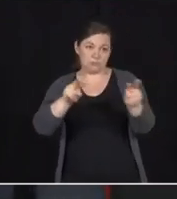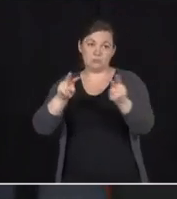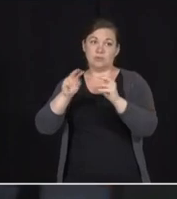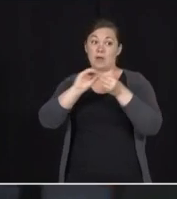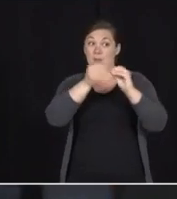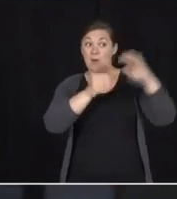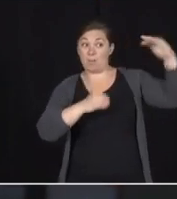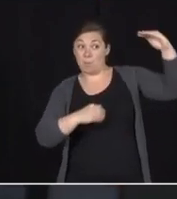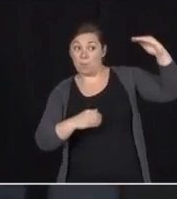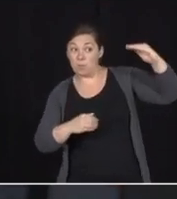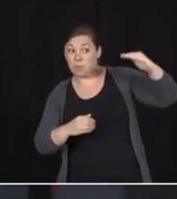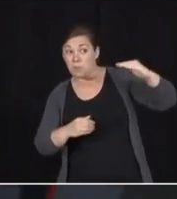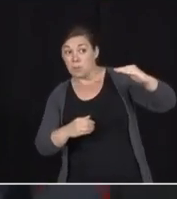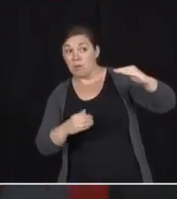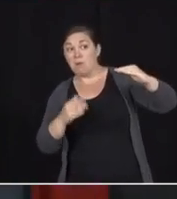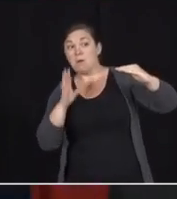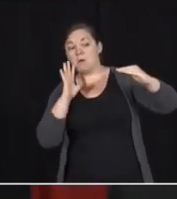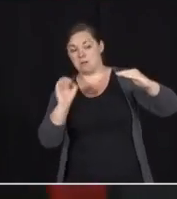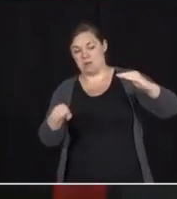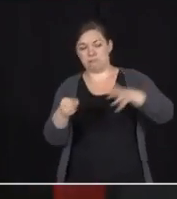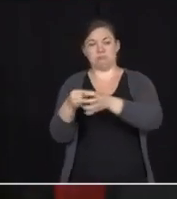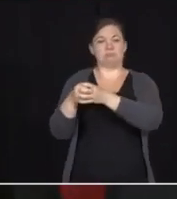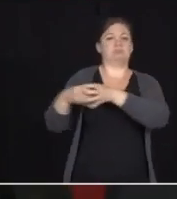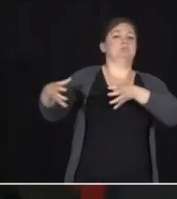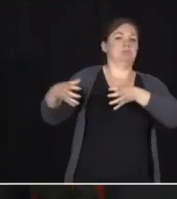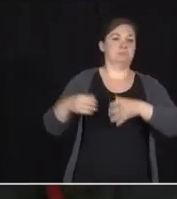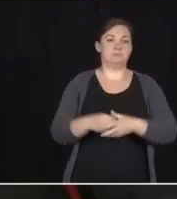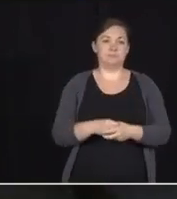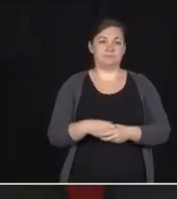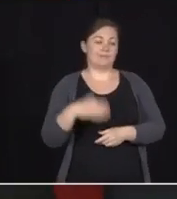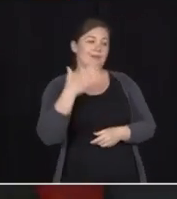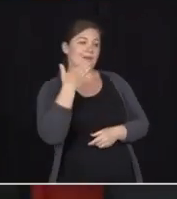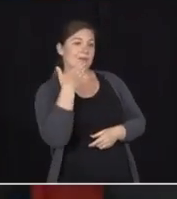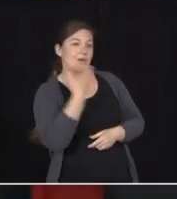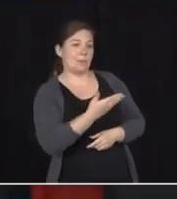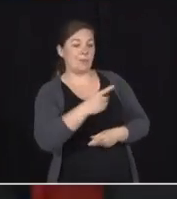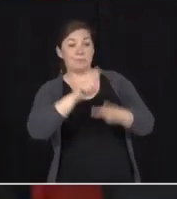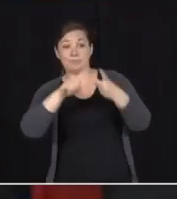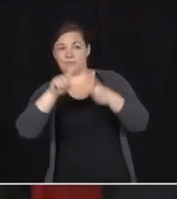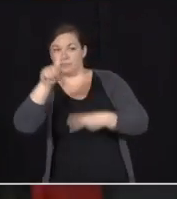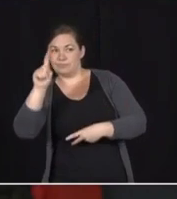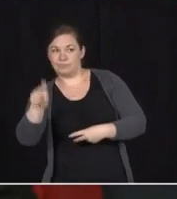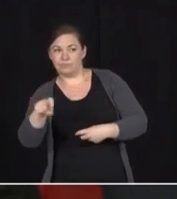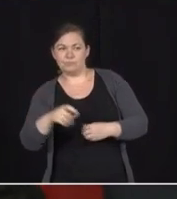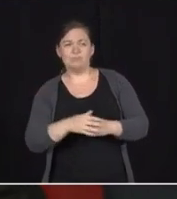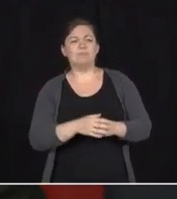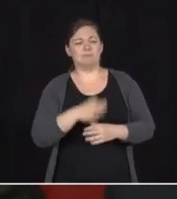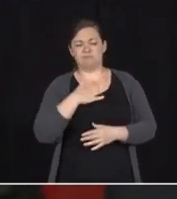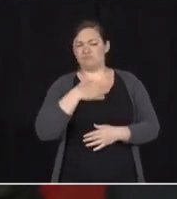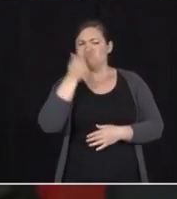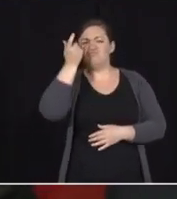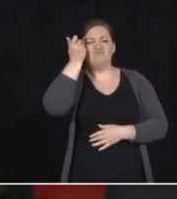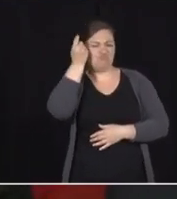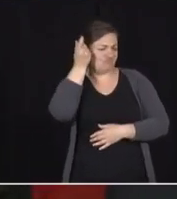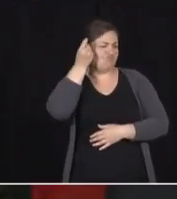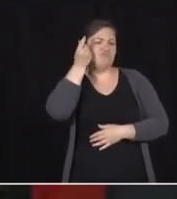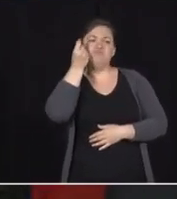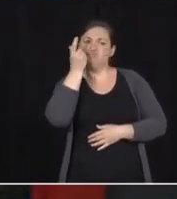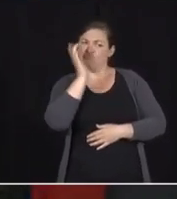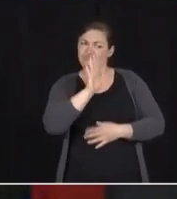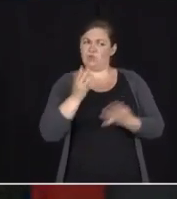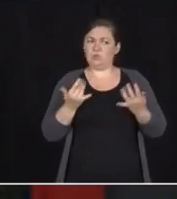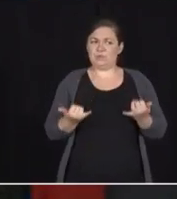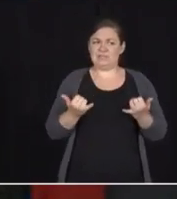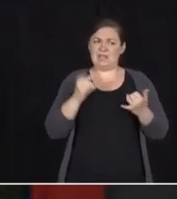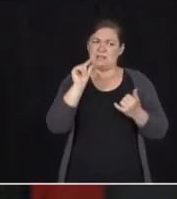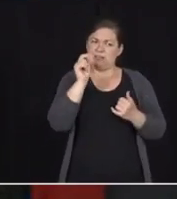we implement it. Okay, thank you. My next question, I mean, I recognize that there is, the numbers are down today, but there has been